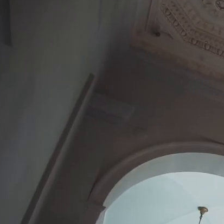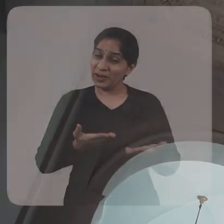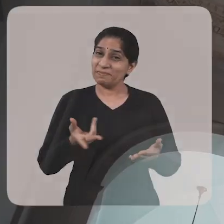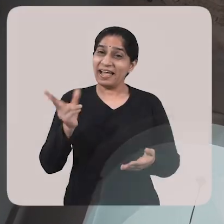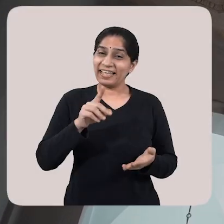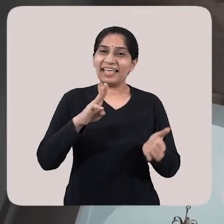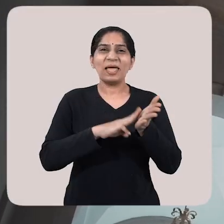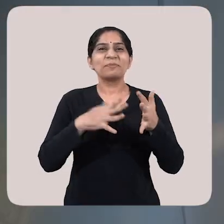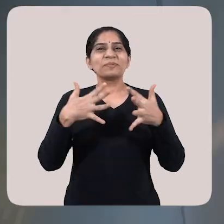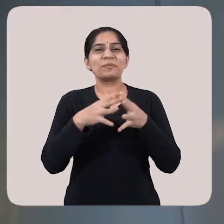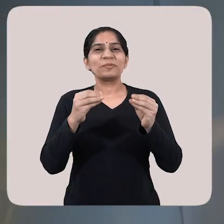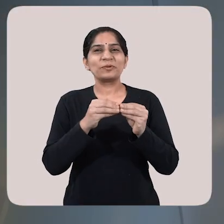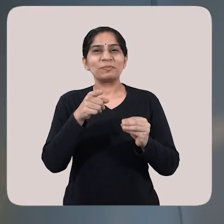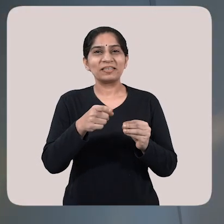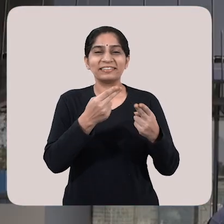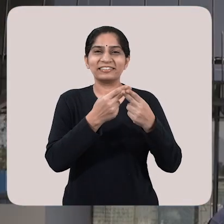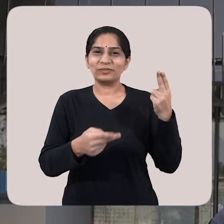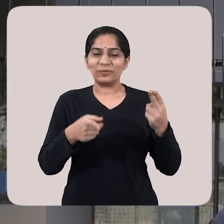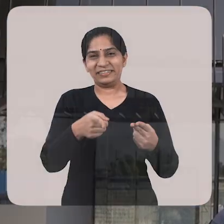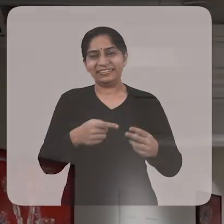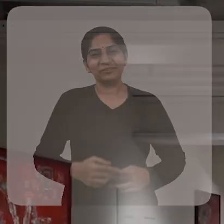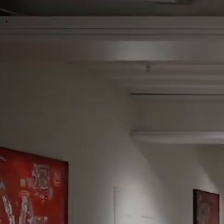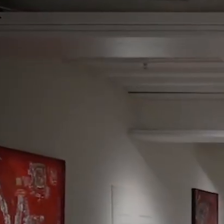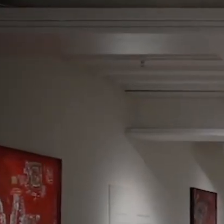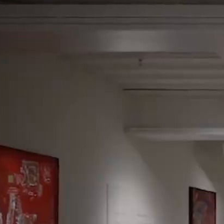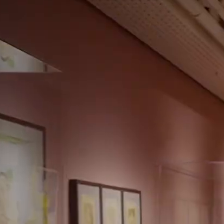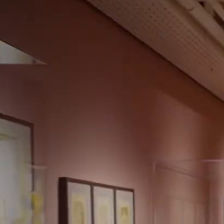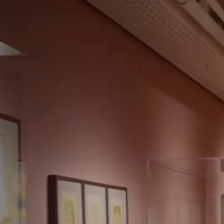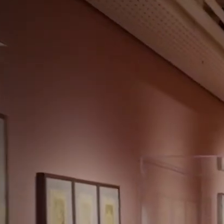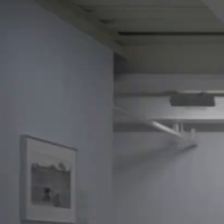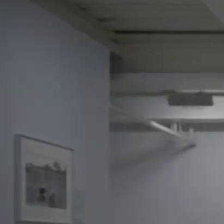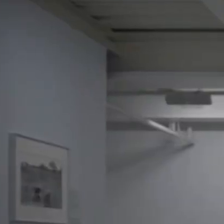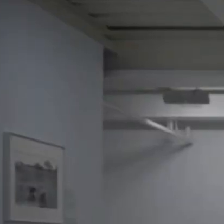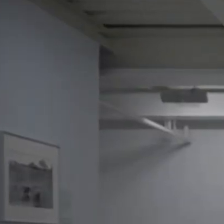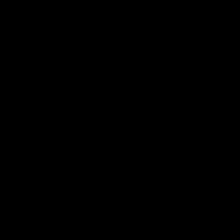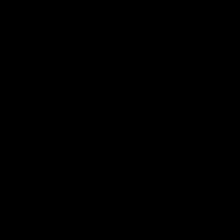Welcome back to another episode of Museums Without Borders.